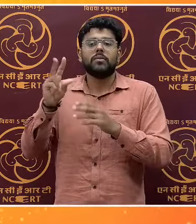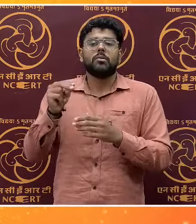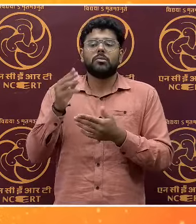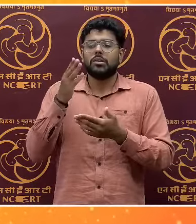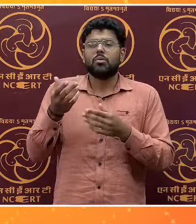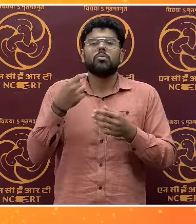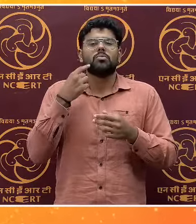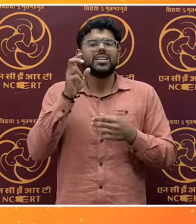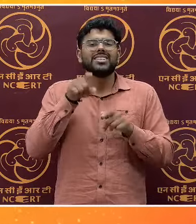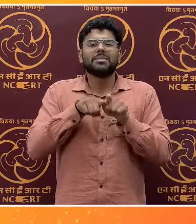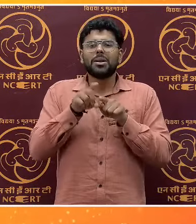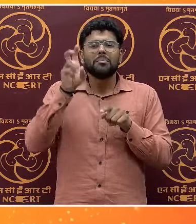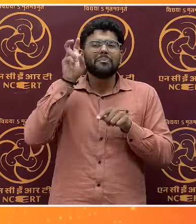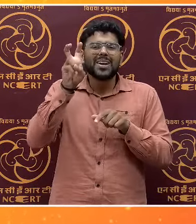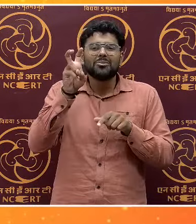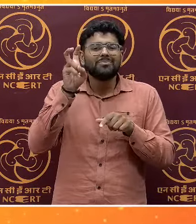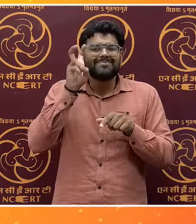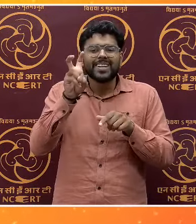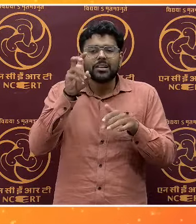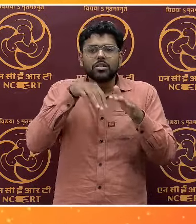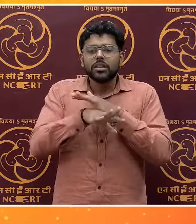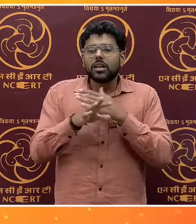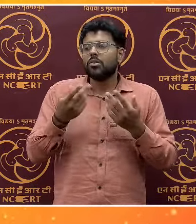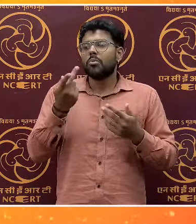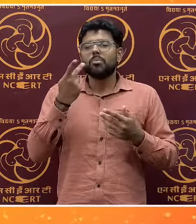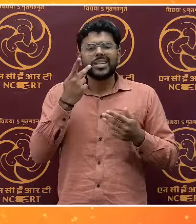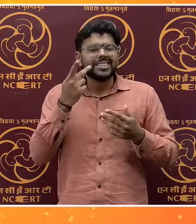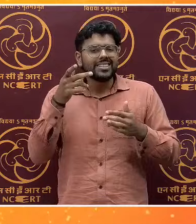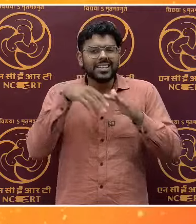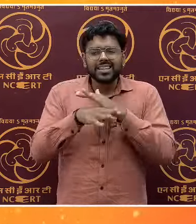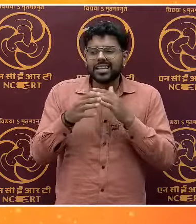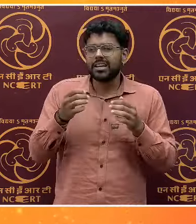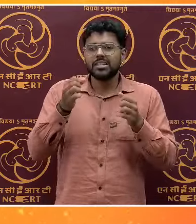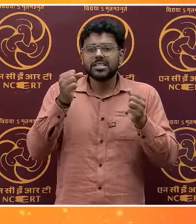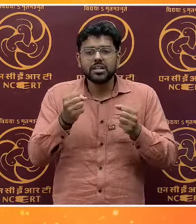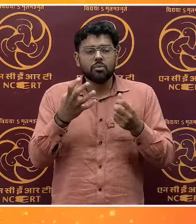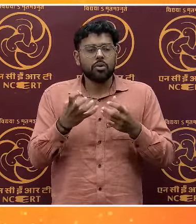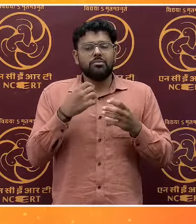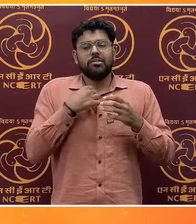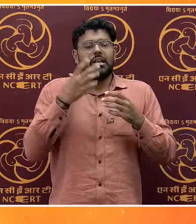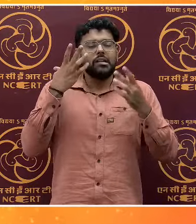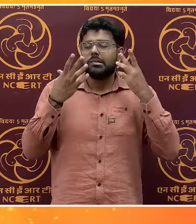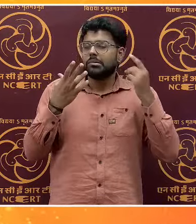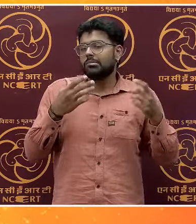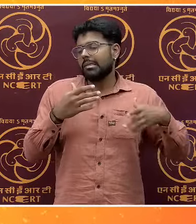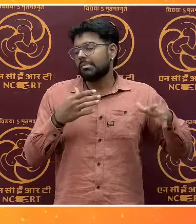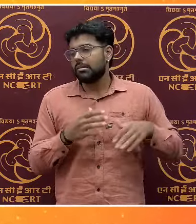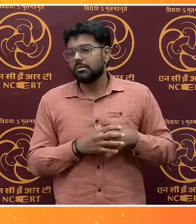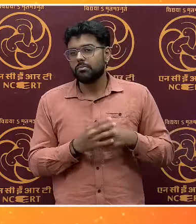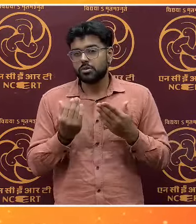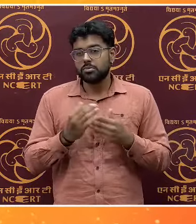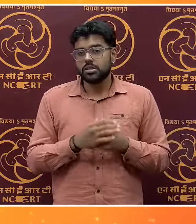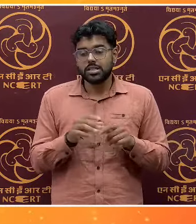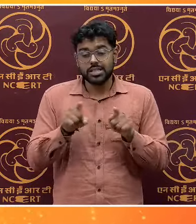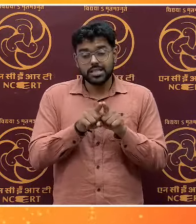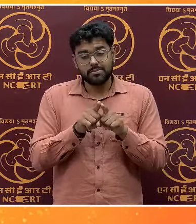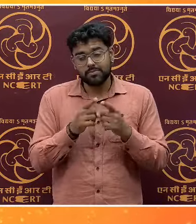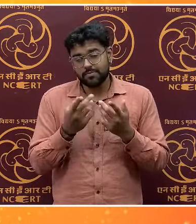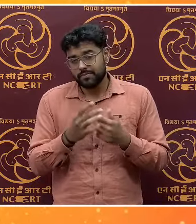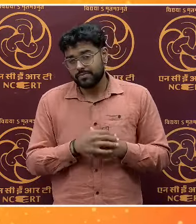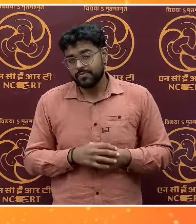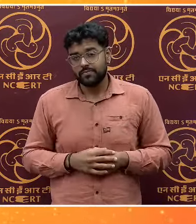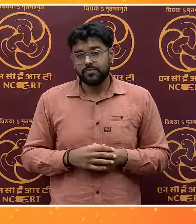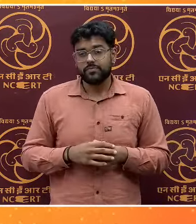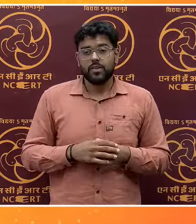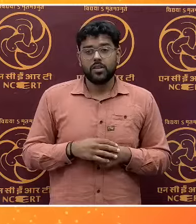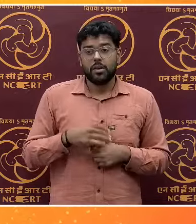seat, or a bus, or need anything, like any help, any your help. hand Yes, or something. So we just ignore the person